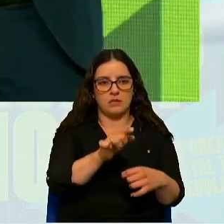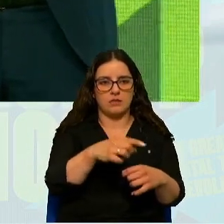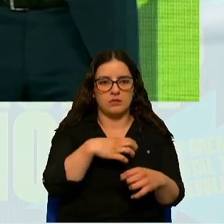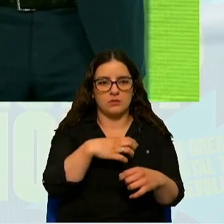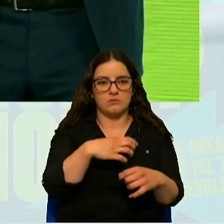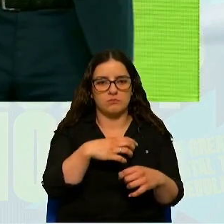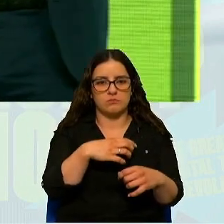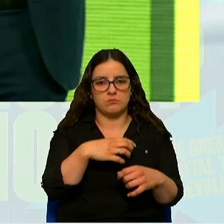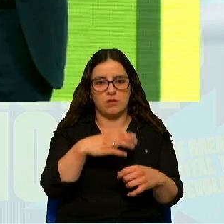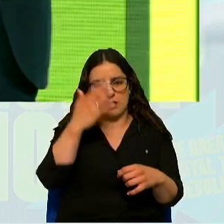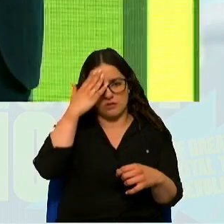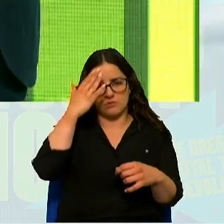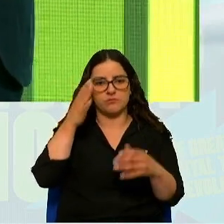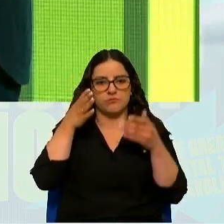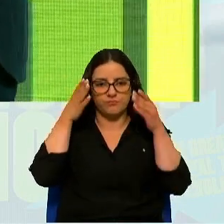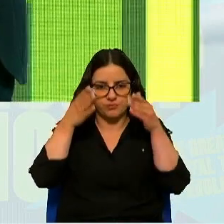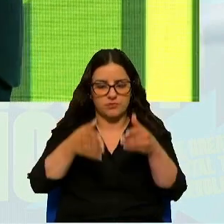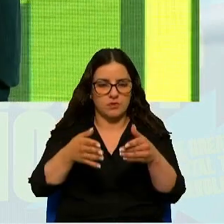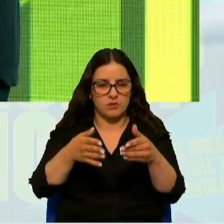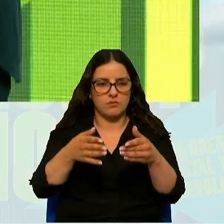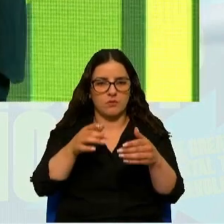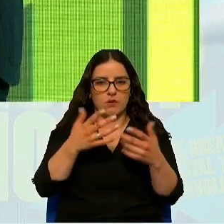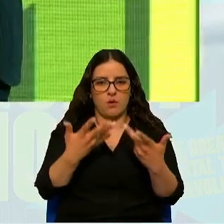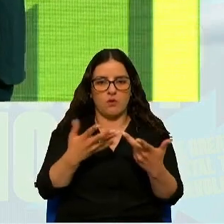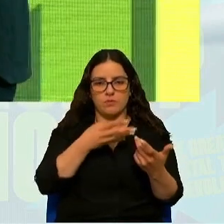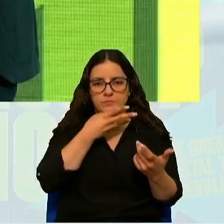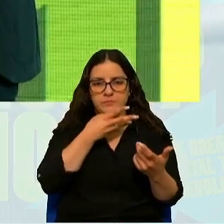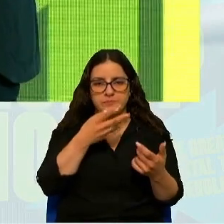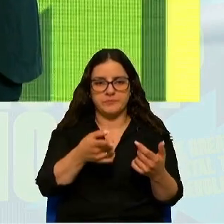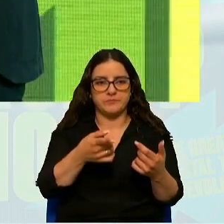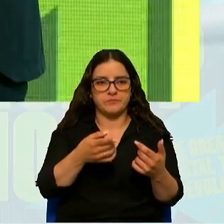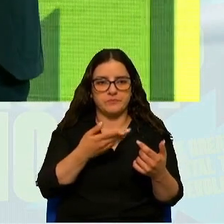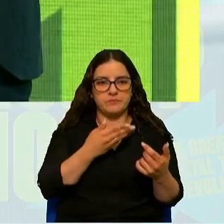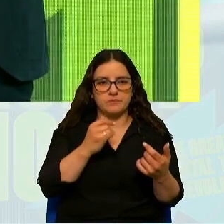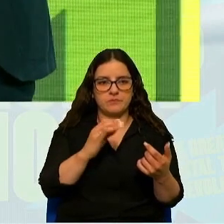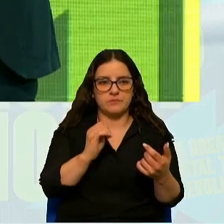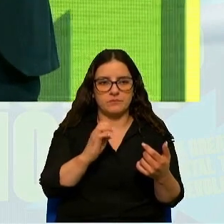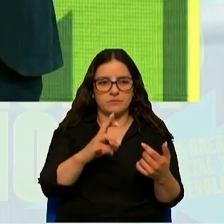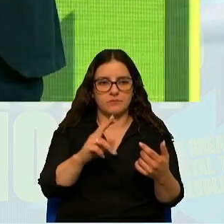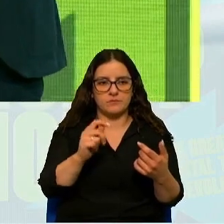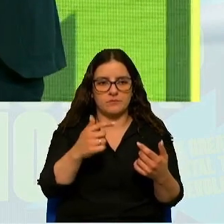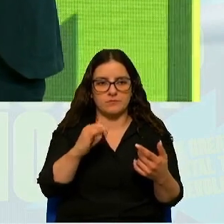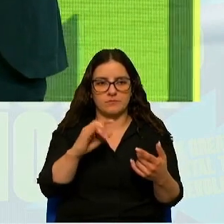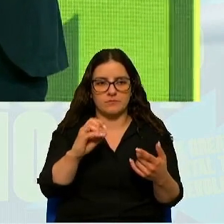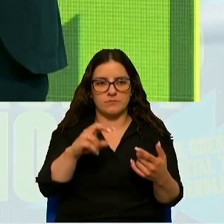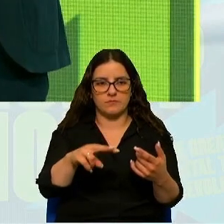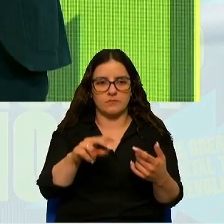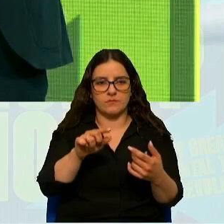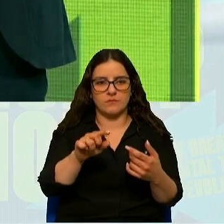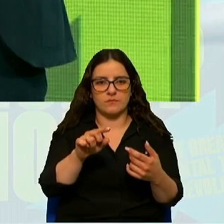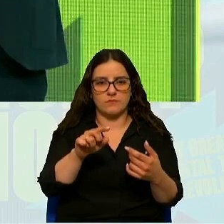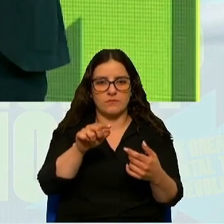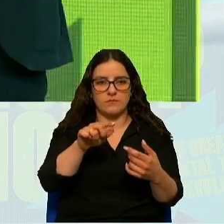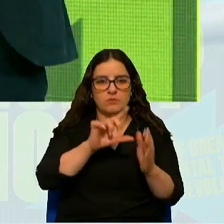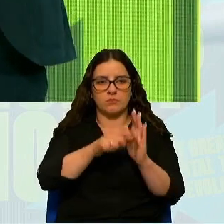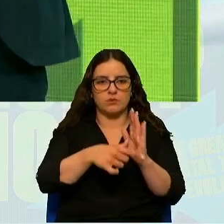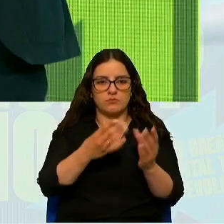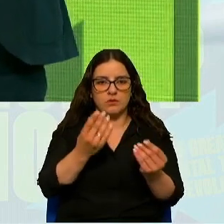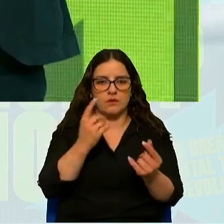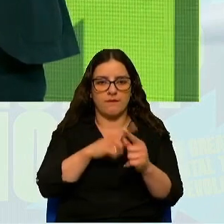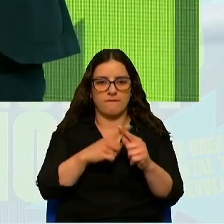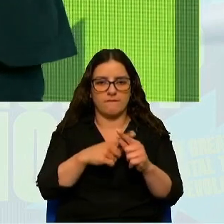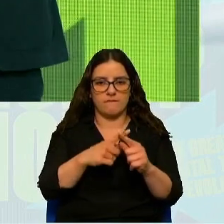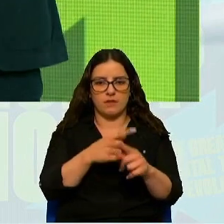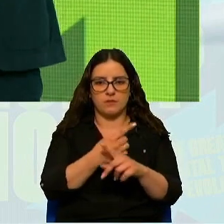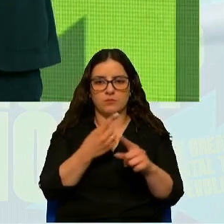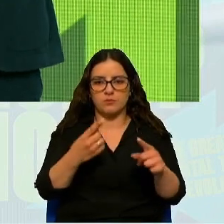And this is going to be very important. This discussion project is on defense. Very